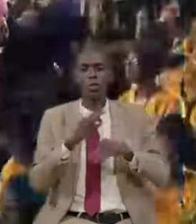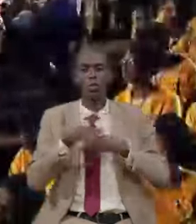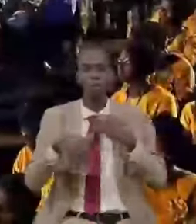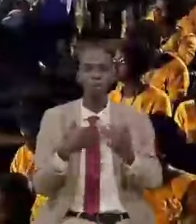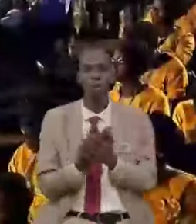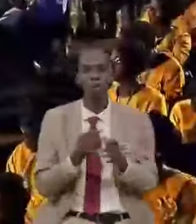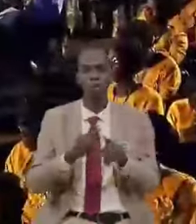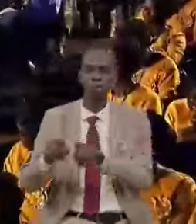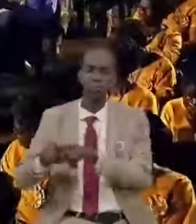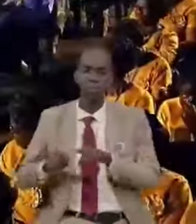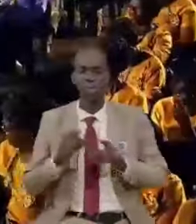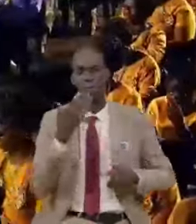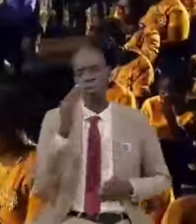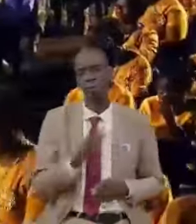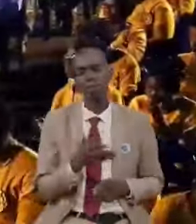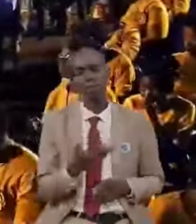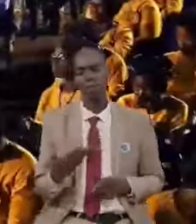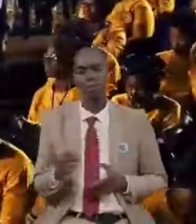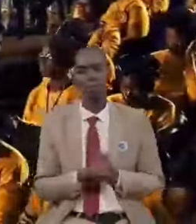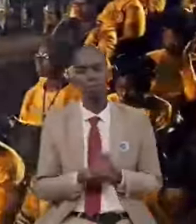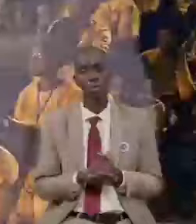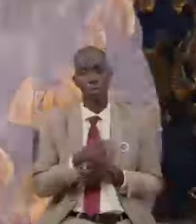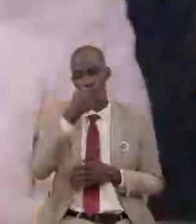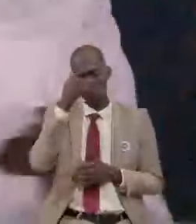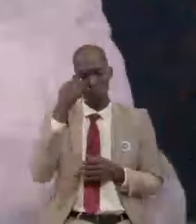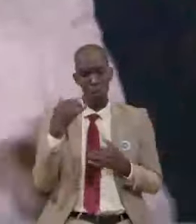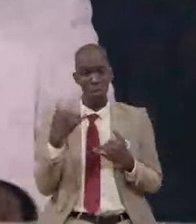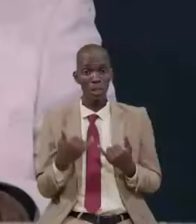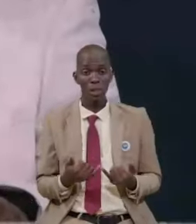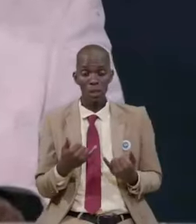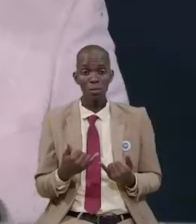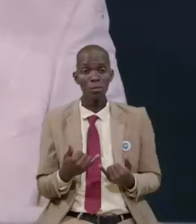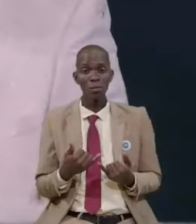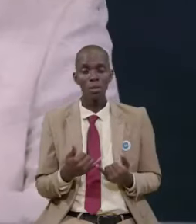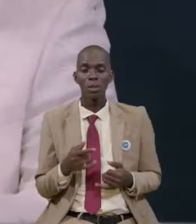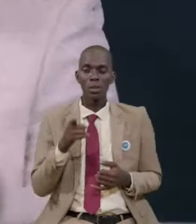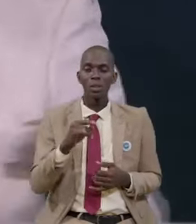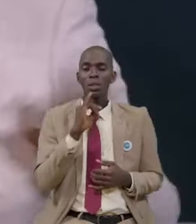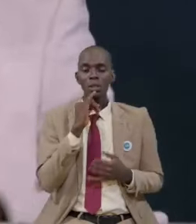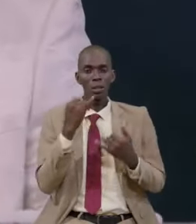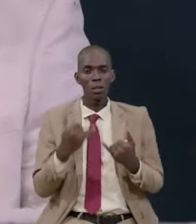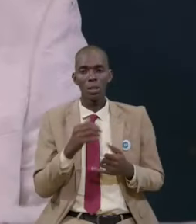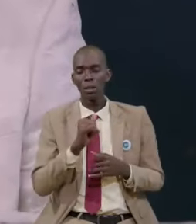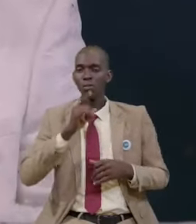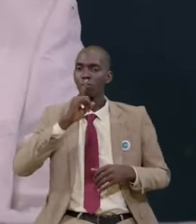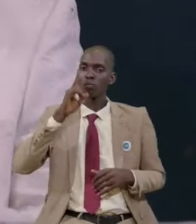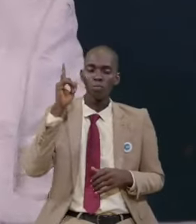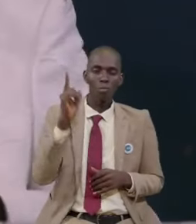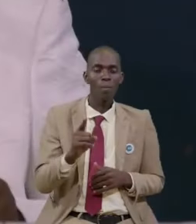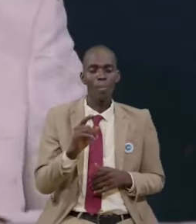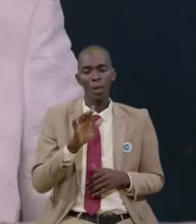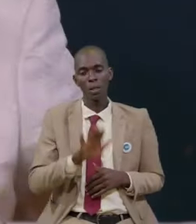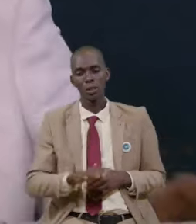sin, because he was now a real child of God. All those things